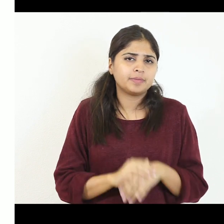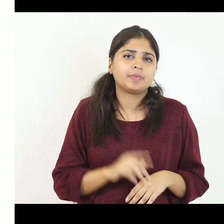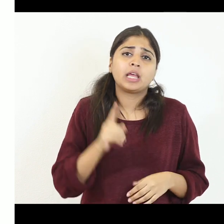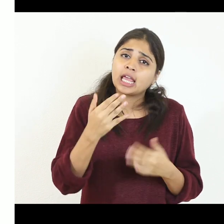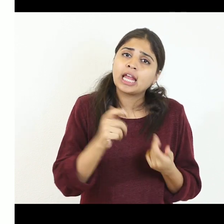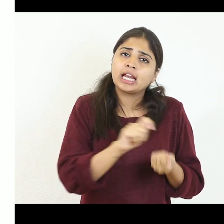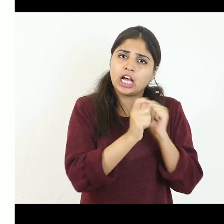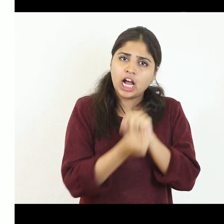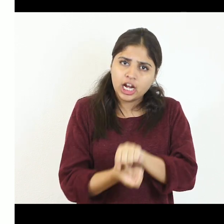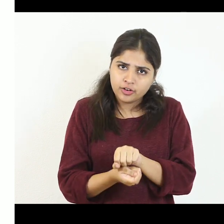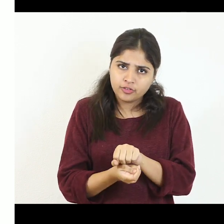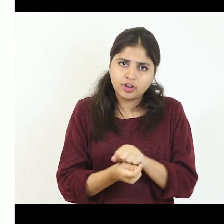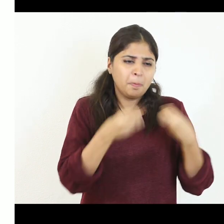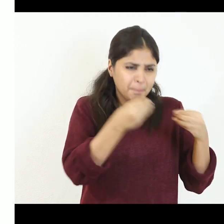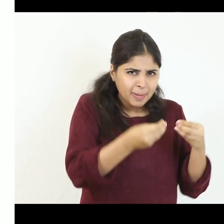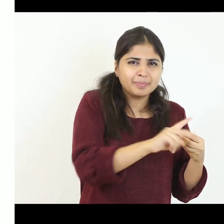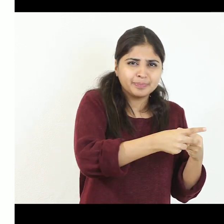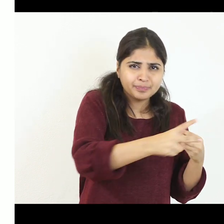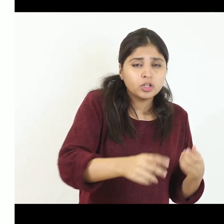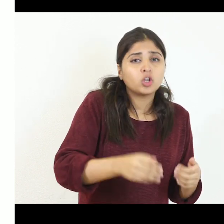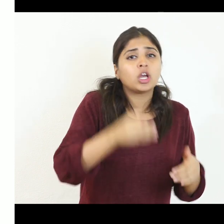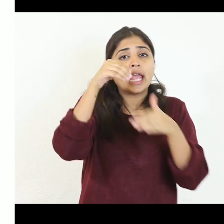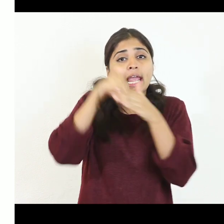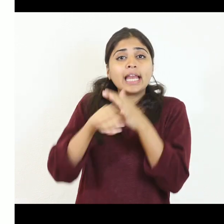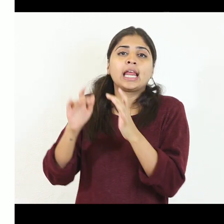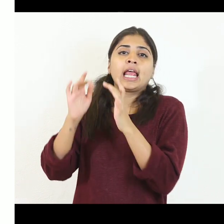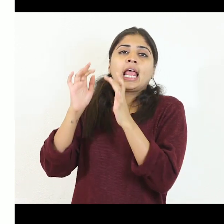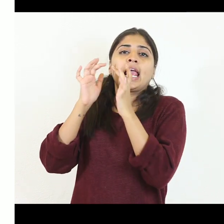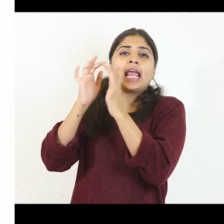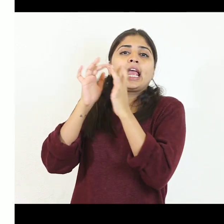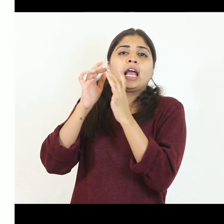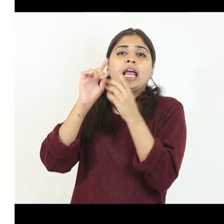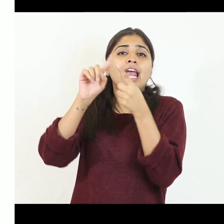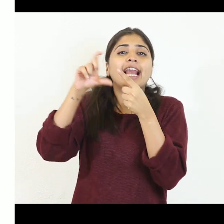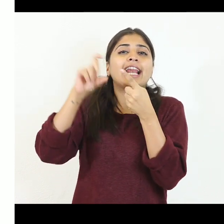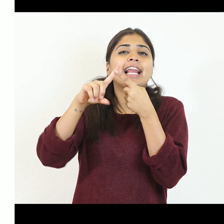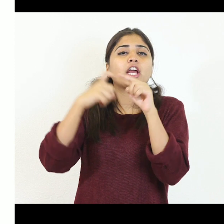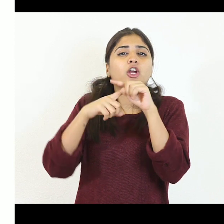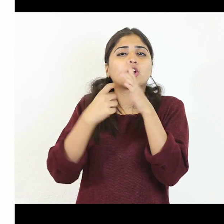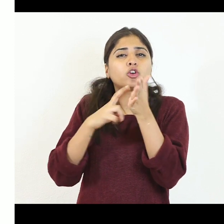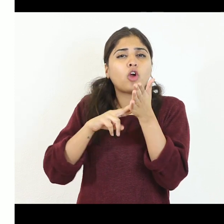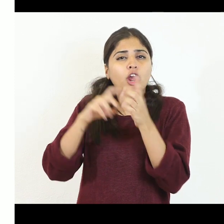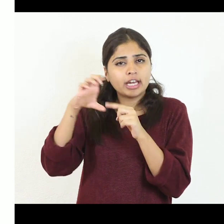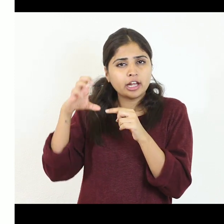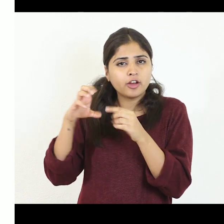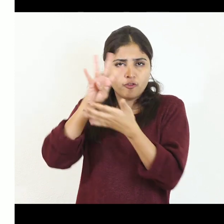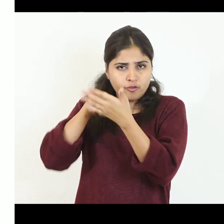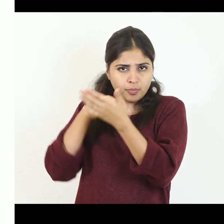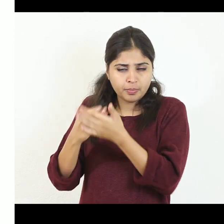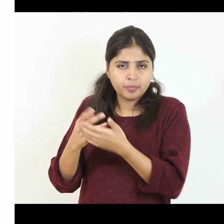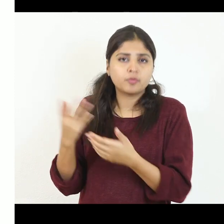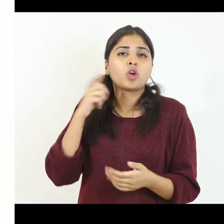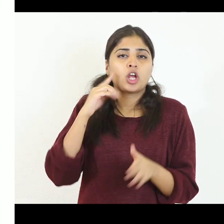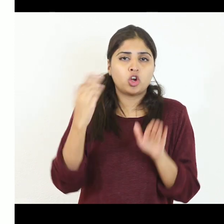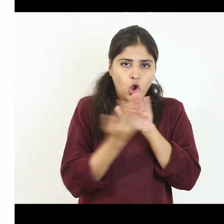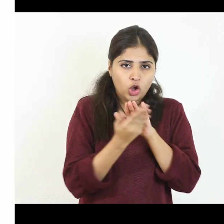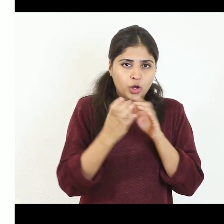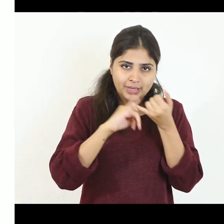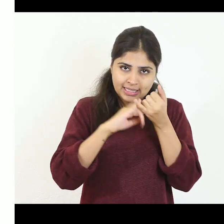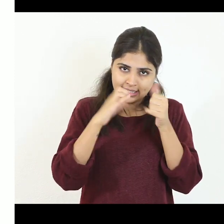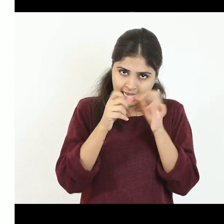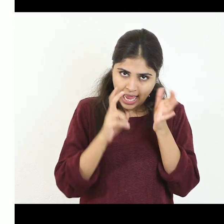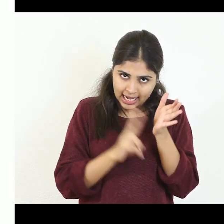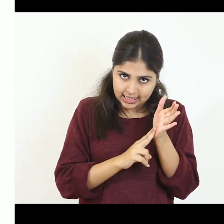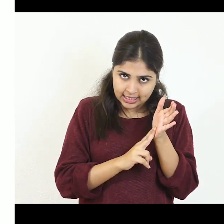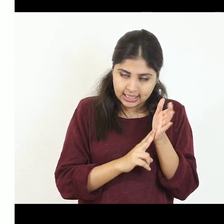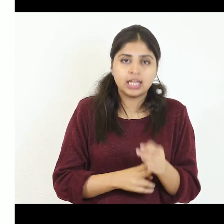copy into electronic formats, which involves document scanning, indexing, conversion, and